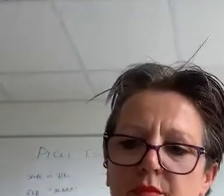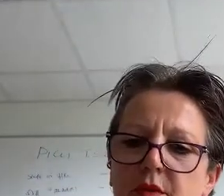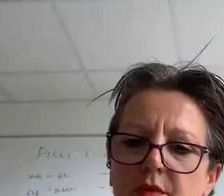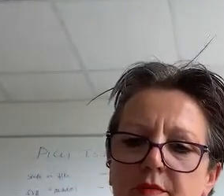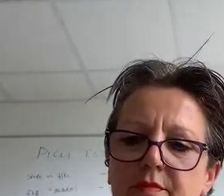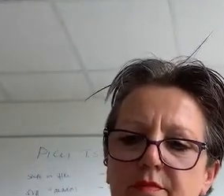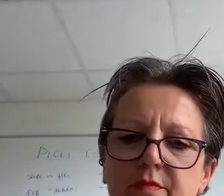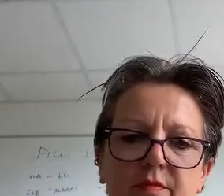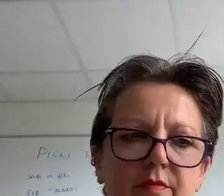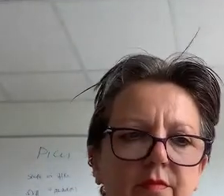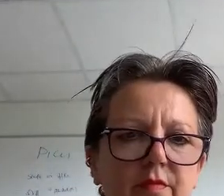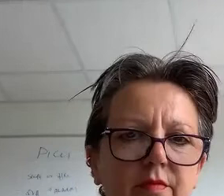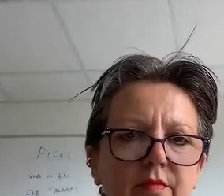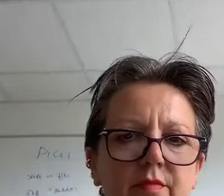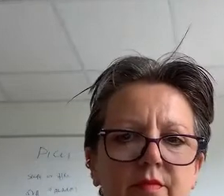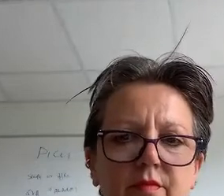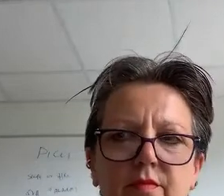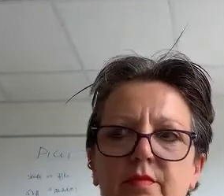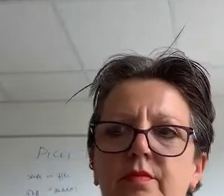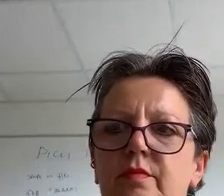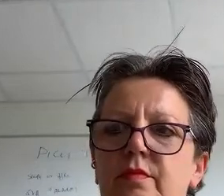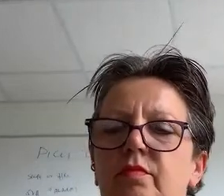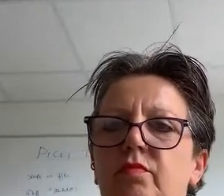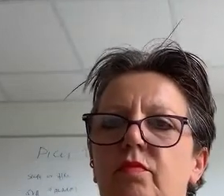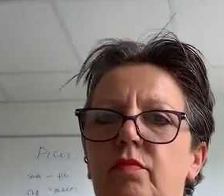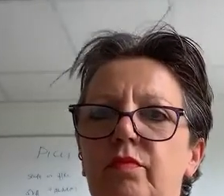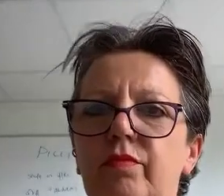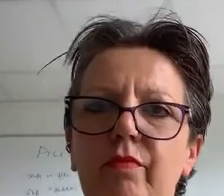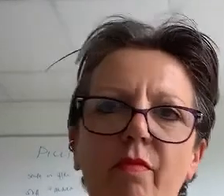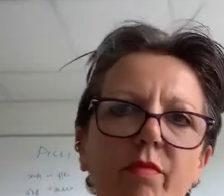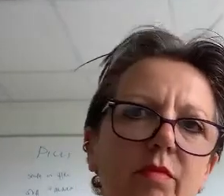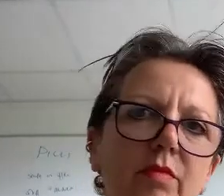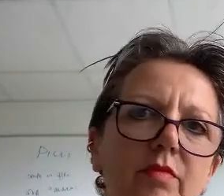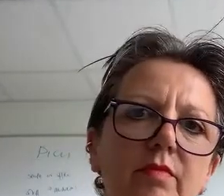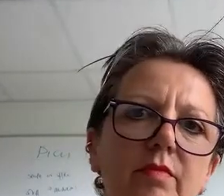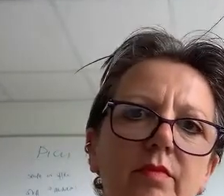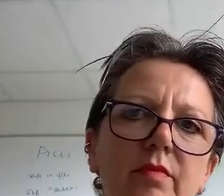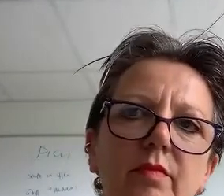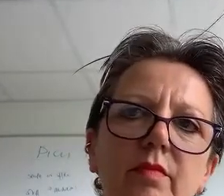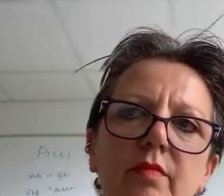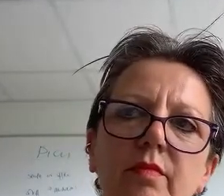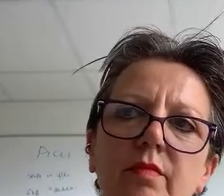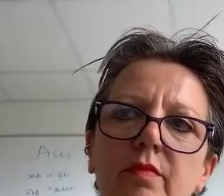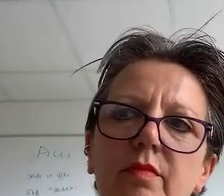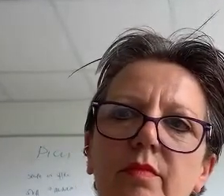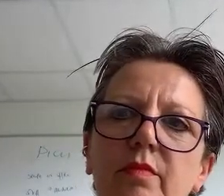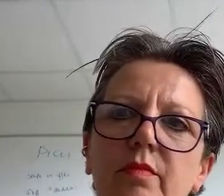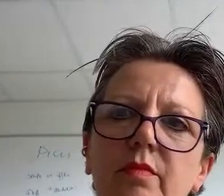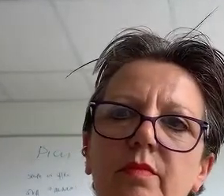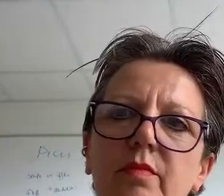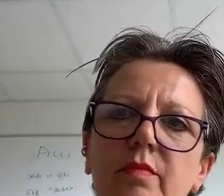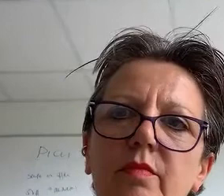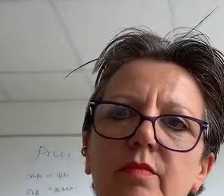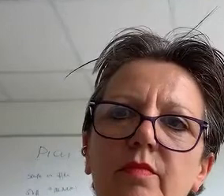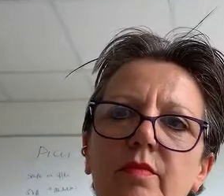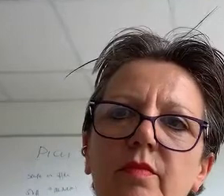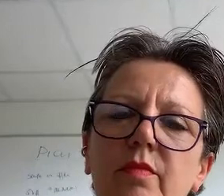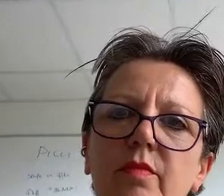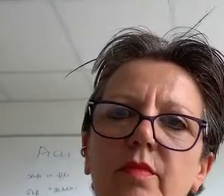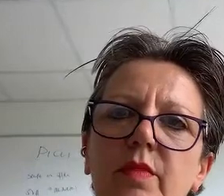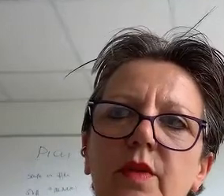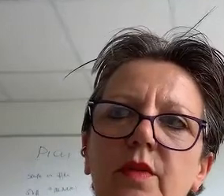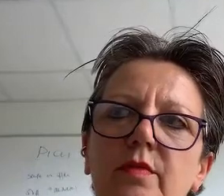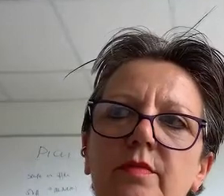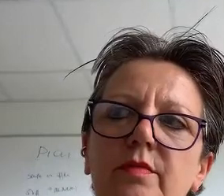us. So before we kick off and do introductions, etc., I will just do some housekeeping. So I've